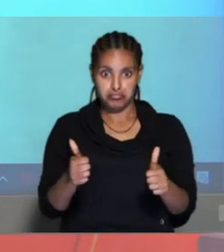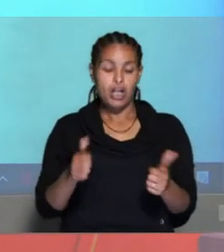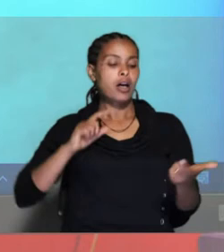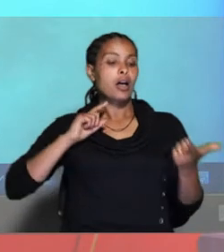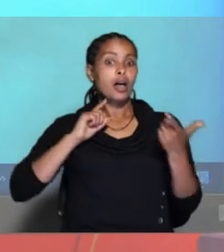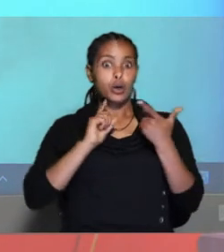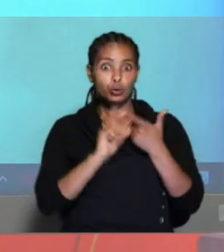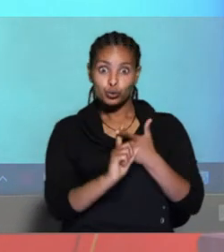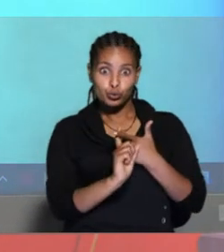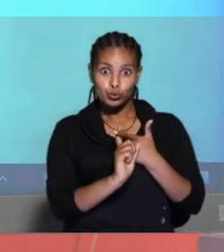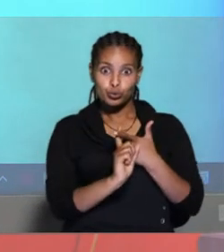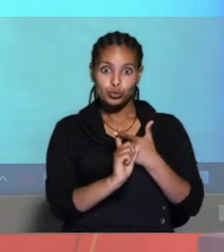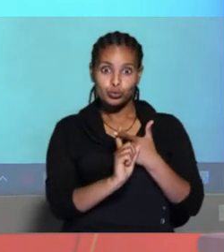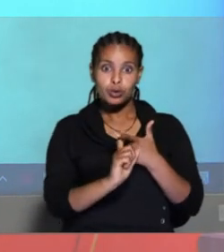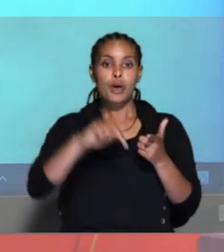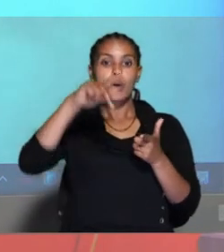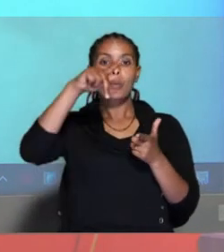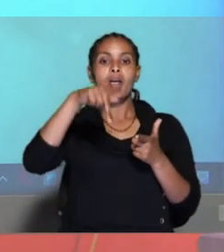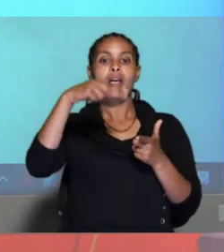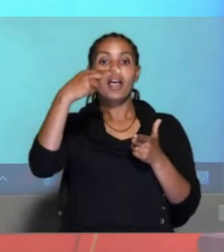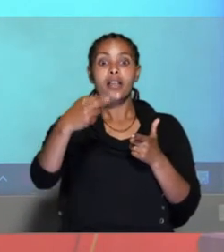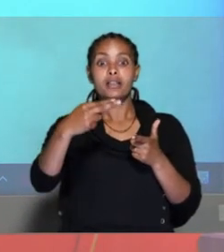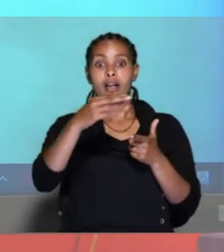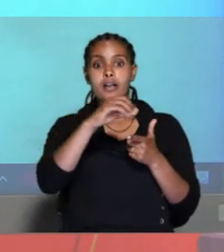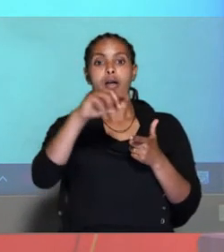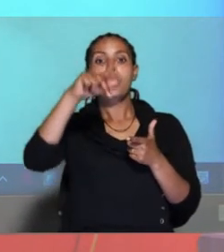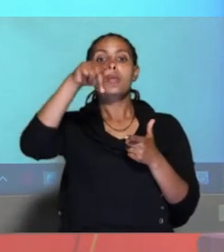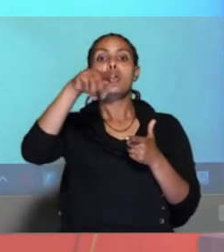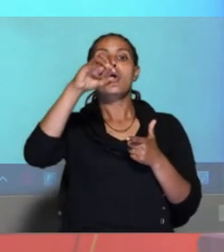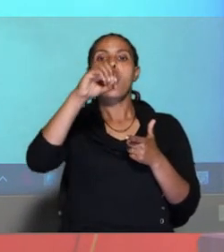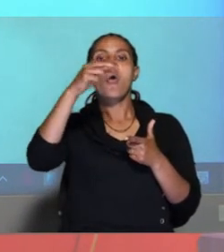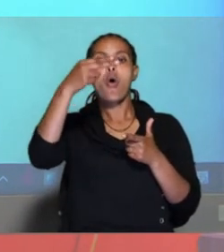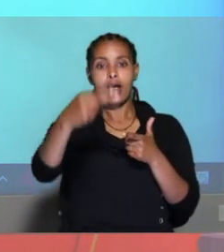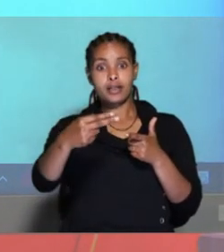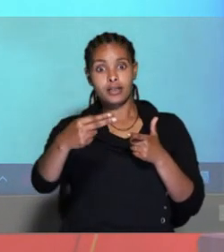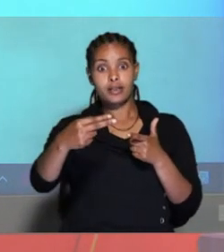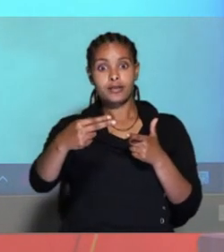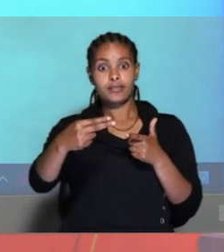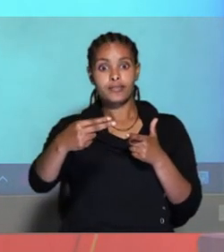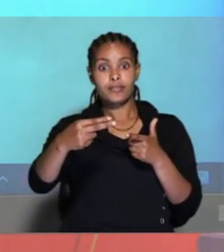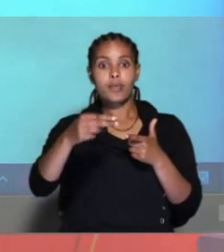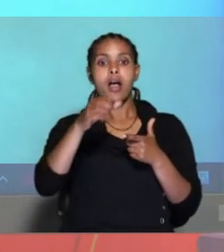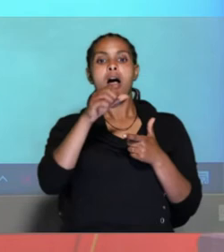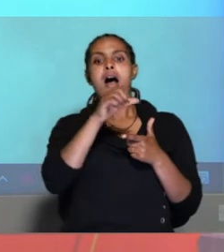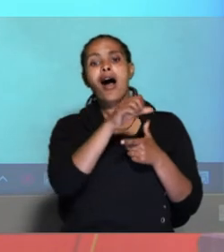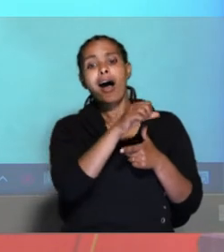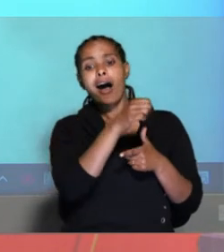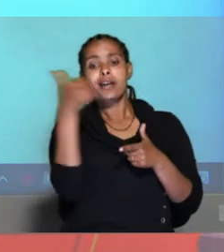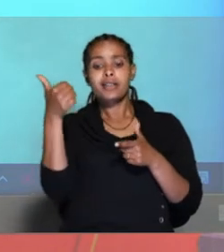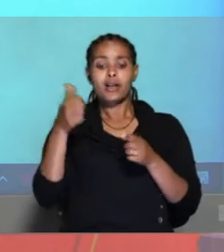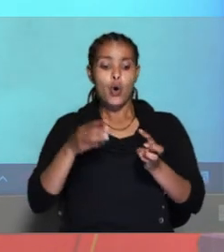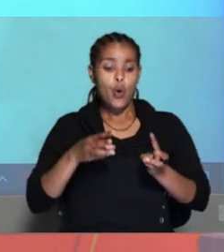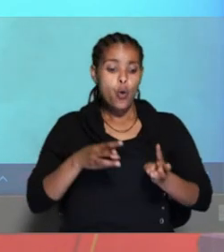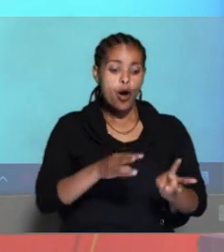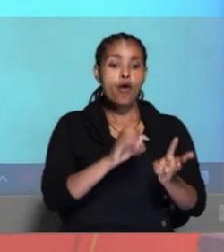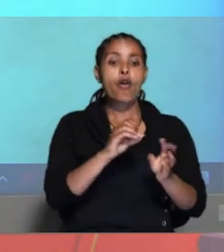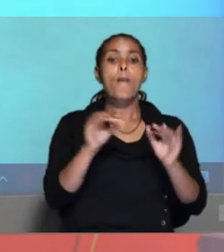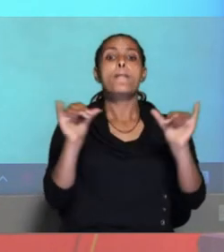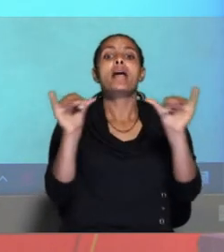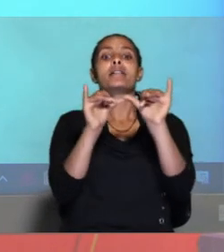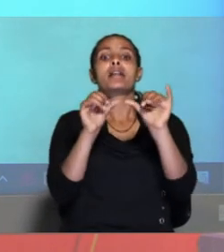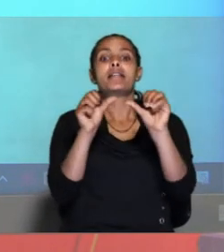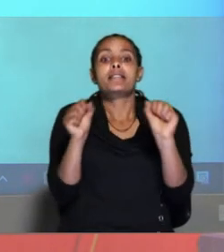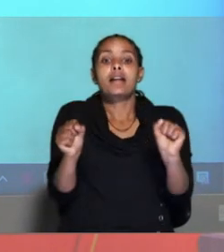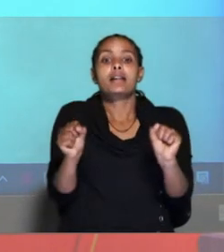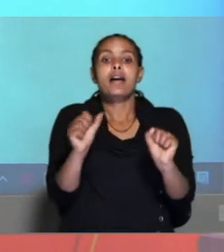Two, pH and pOH is another way of measuring the strengths